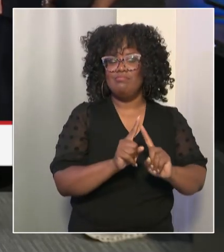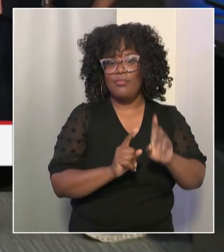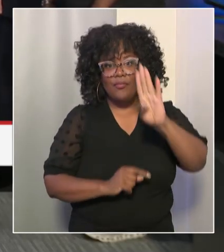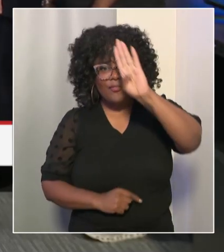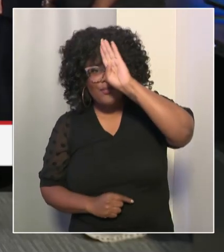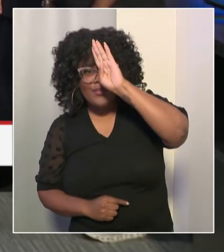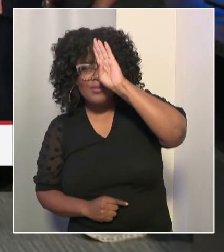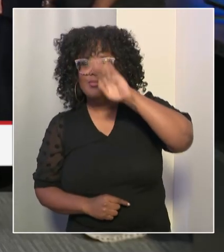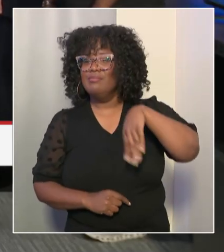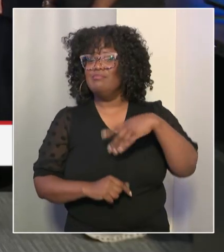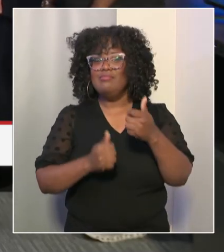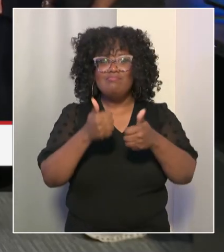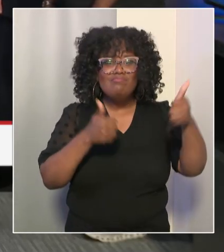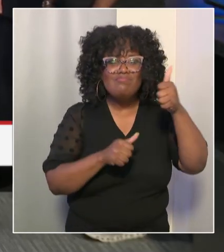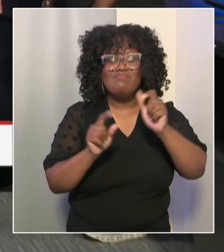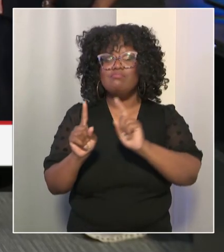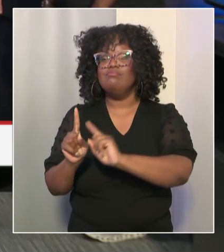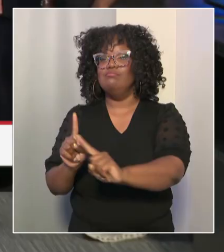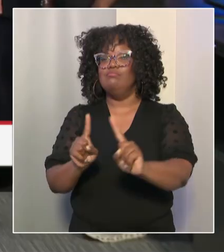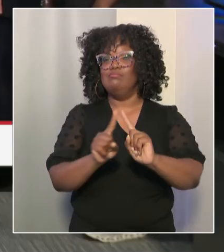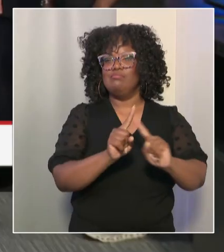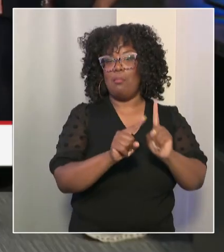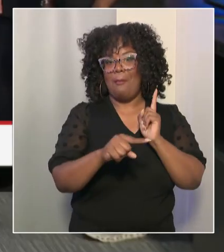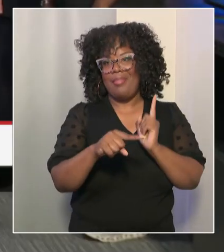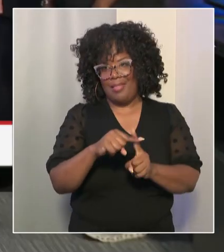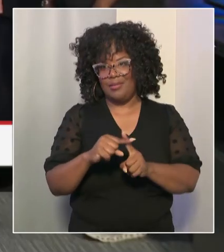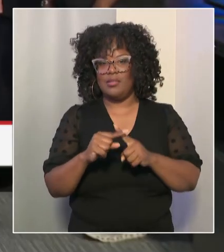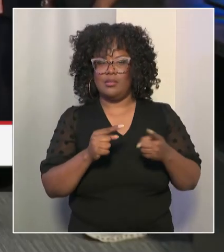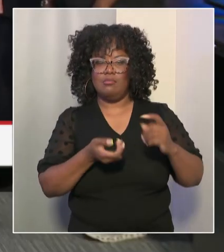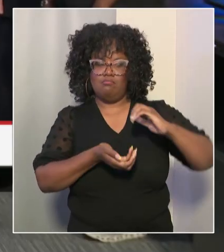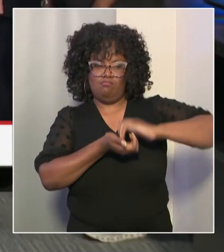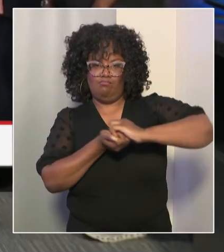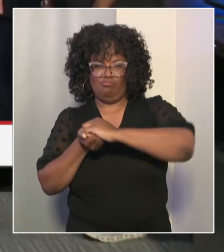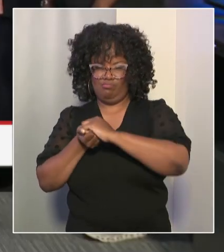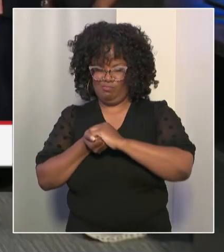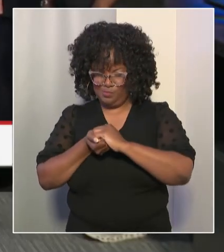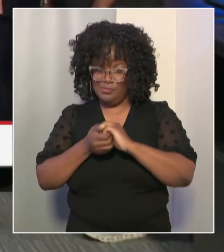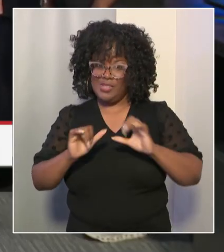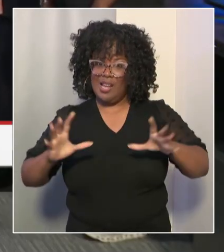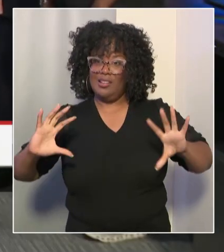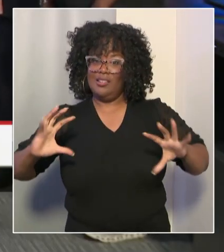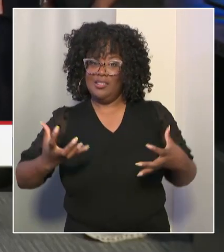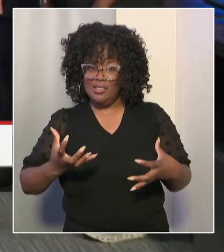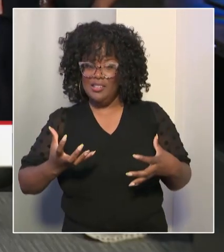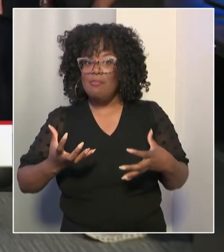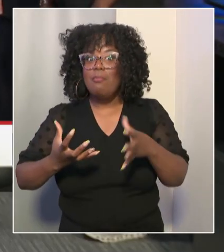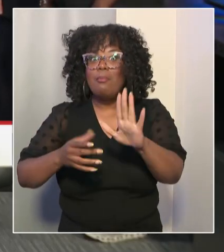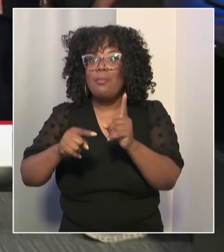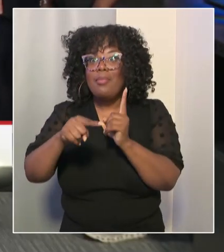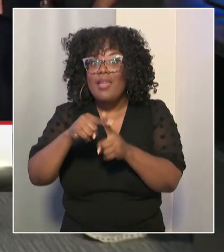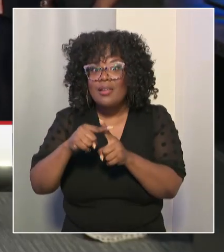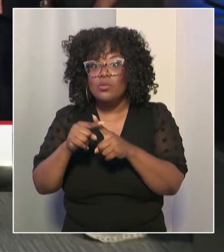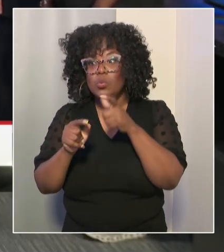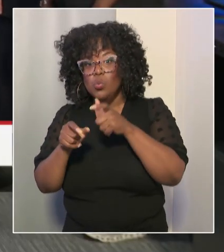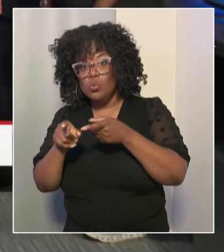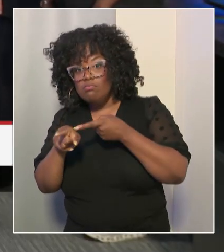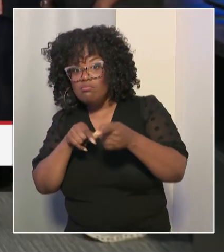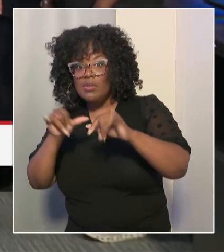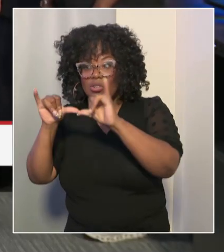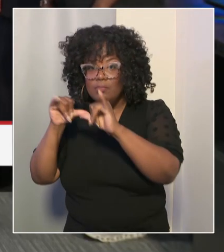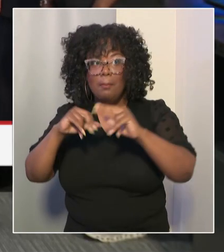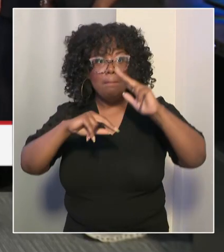from OUC and our partners from DGS, as well as all the engineering and construction firms, Alpha Tech, Mission Critical